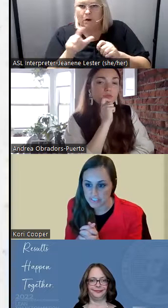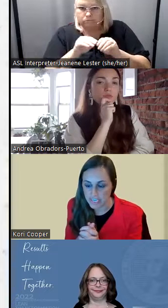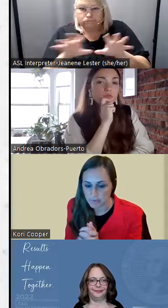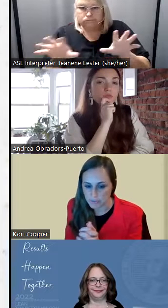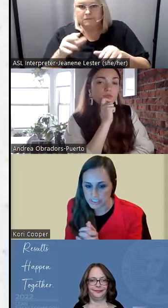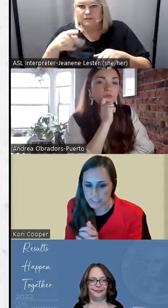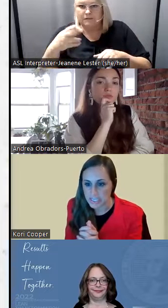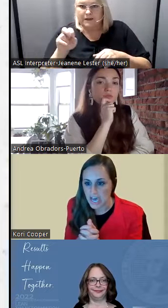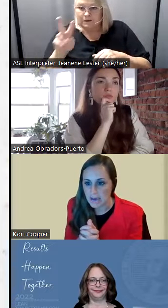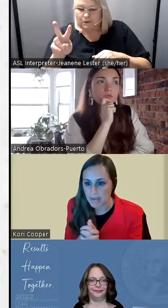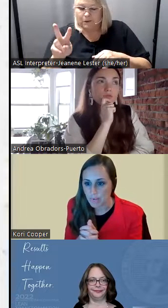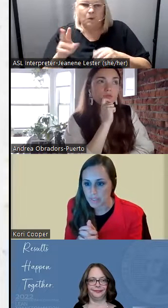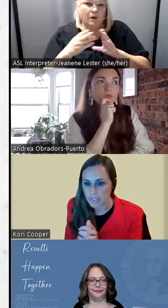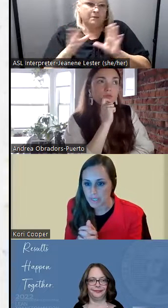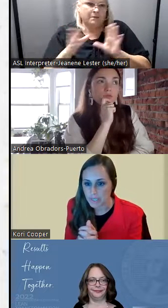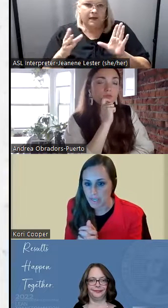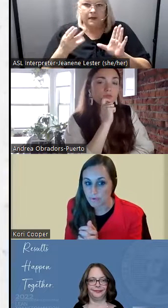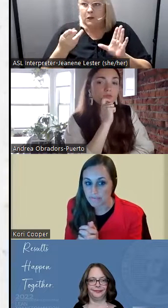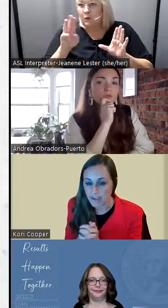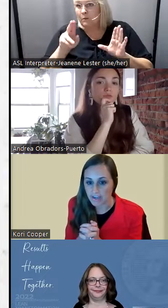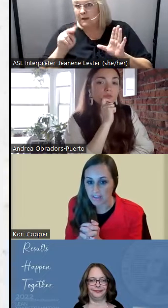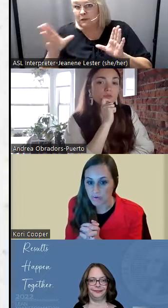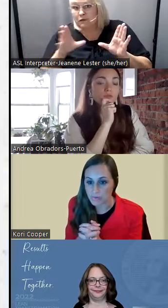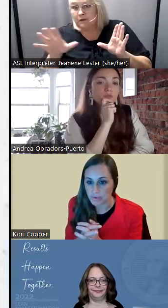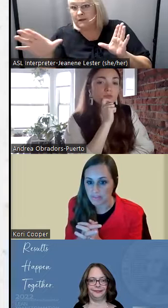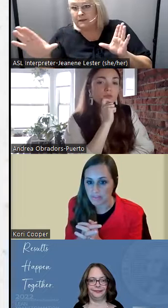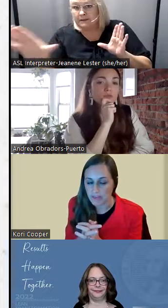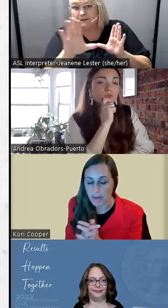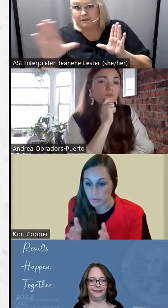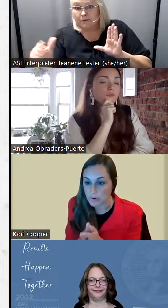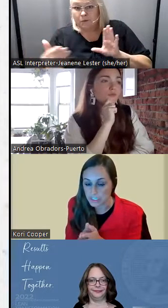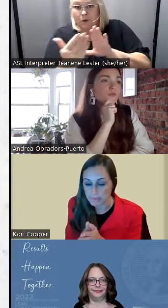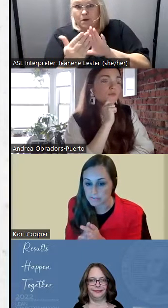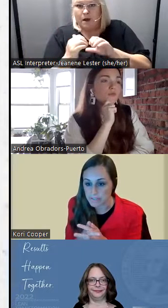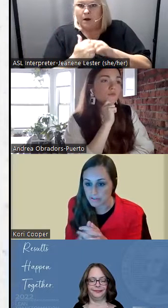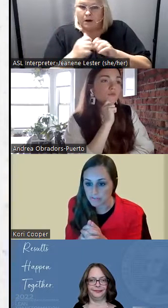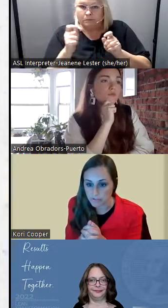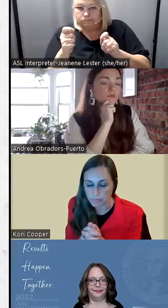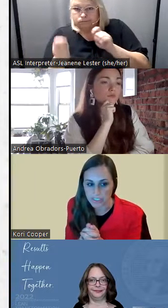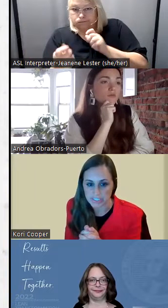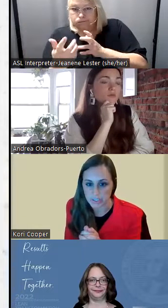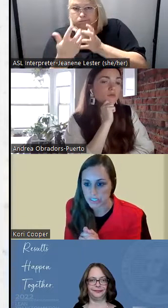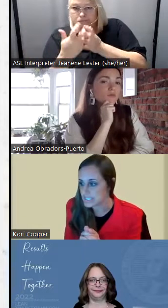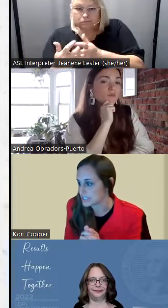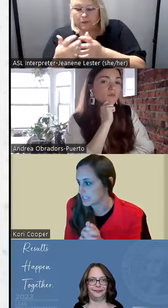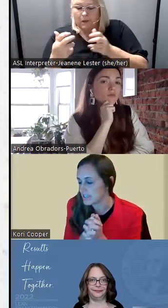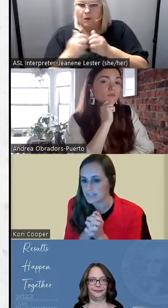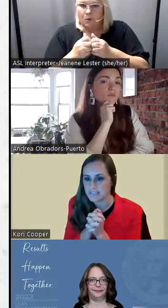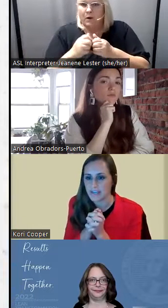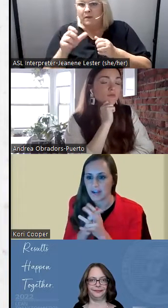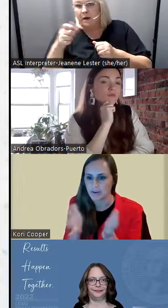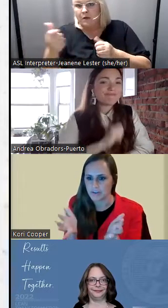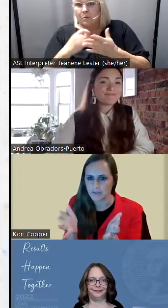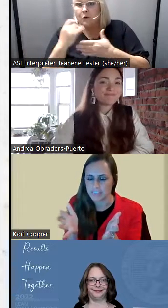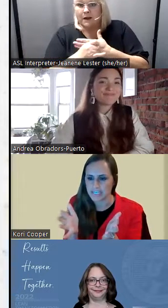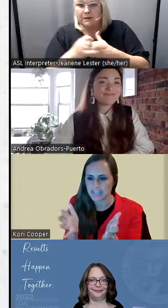service design approaches, how we can refine those with coupled with project management for future projects in the organization.